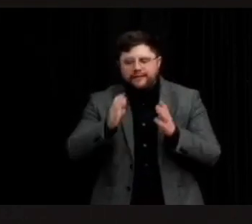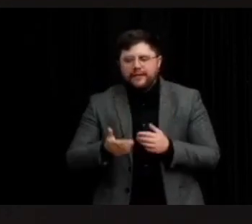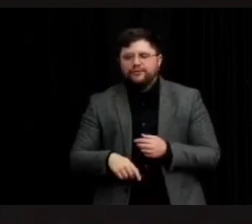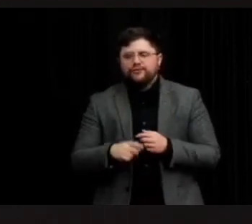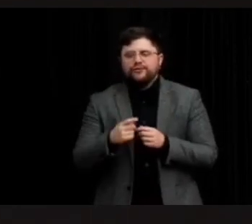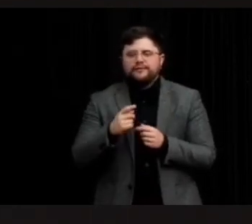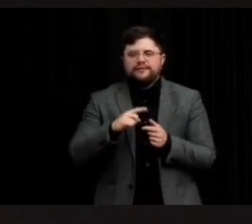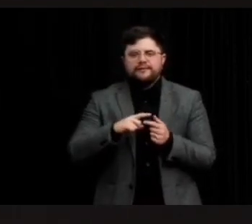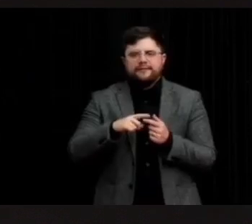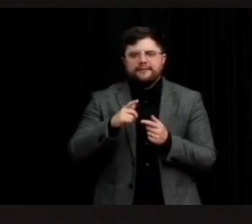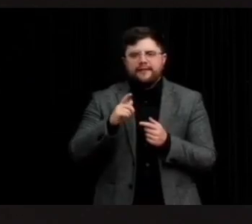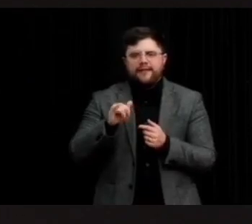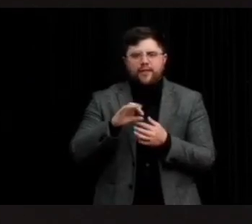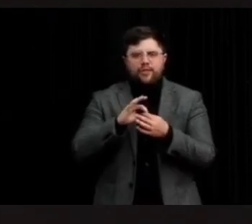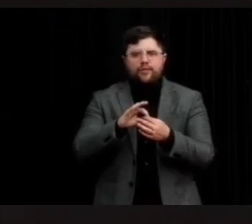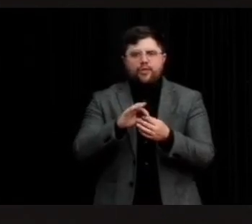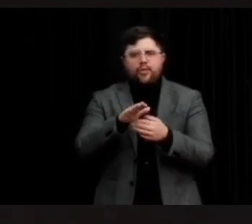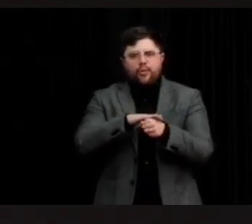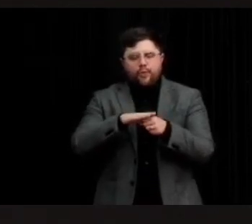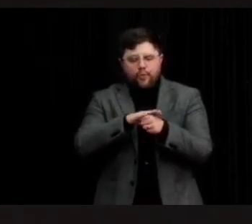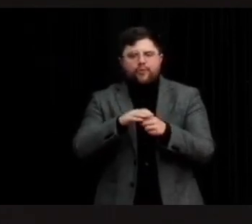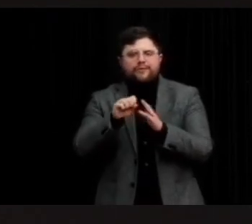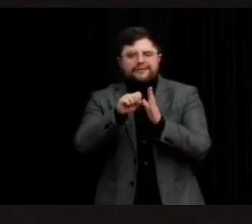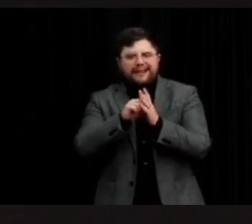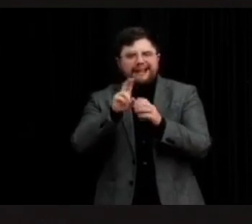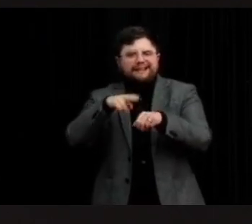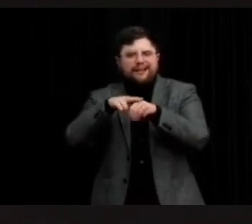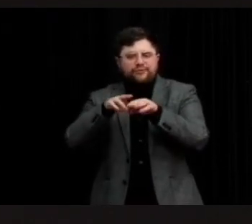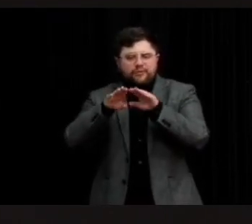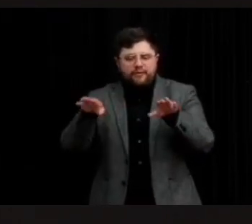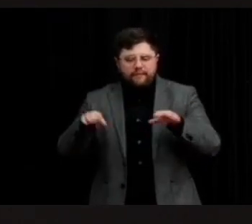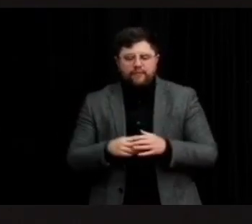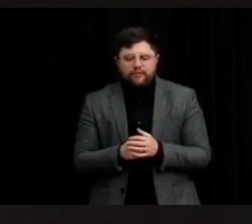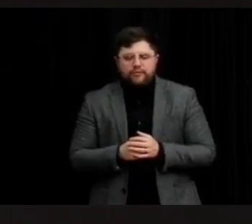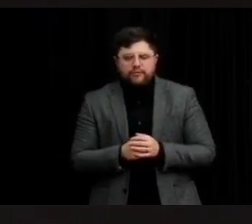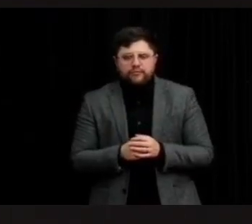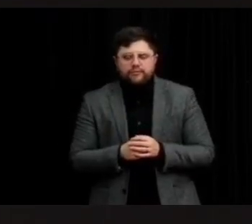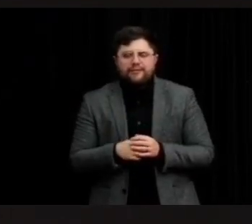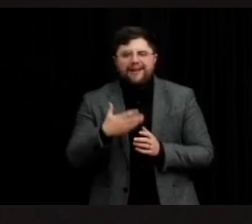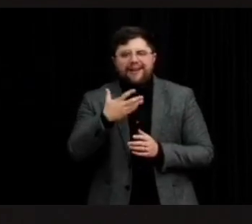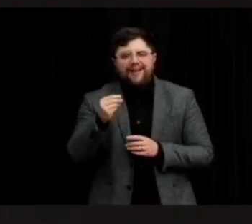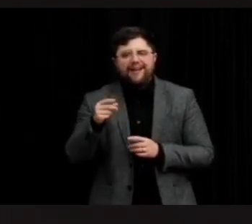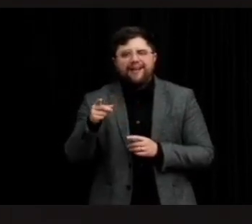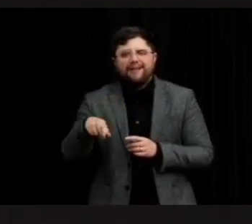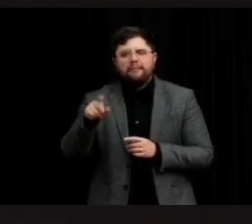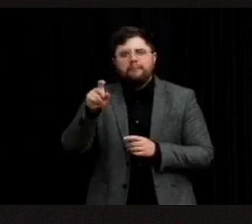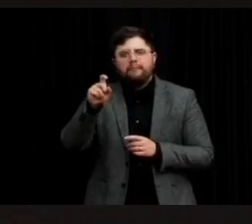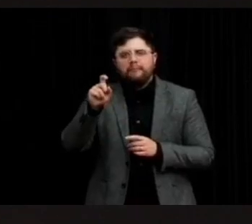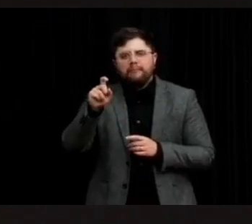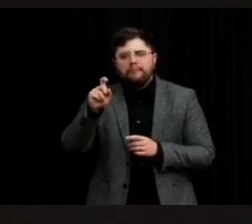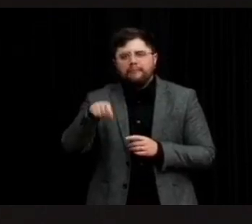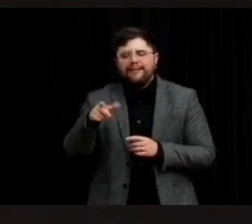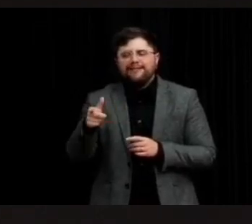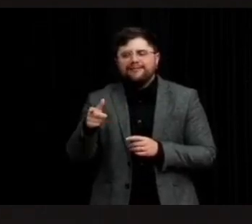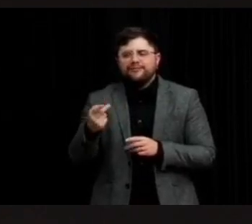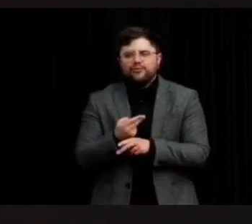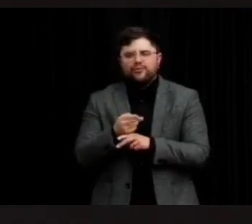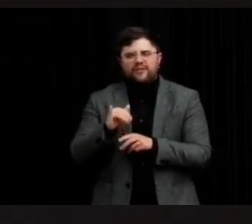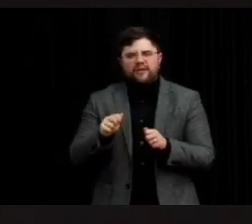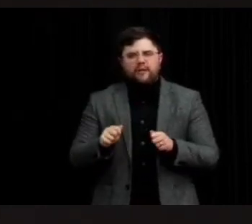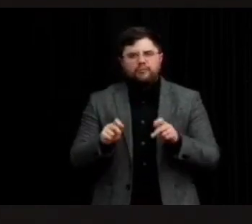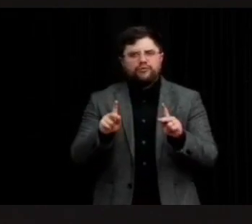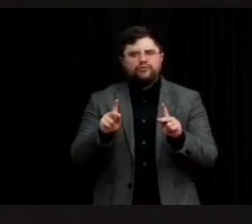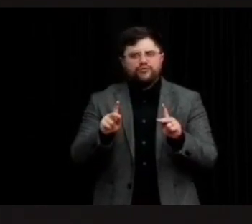protected classifications on the local, state, and national level. And they must take the opportunity at